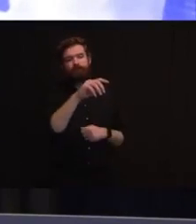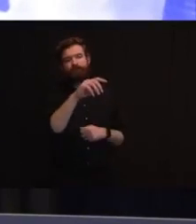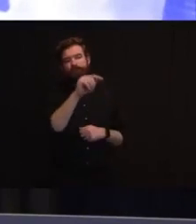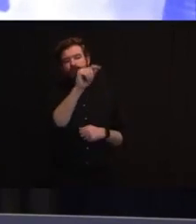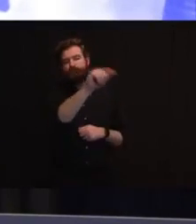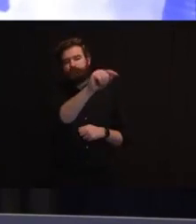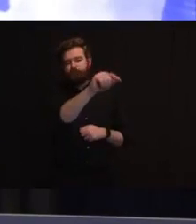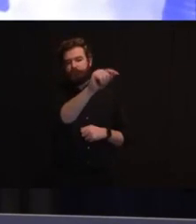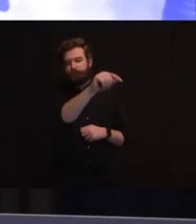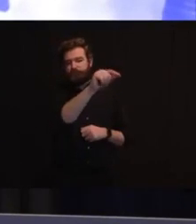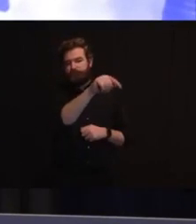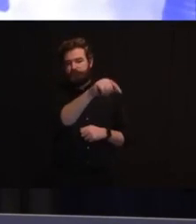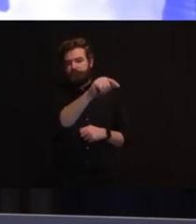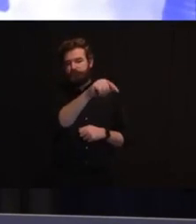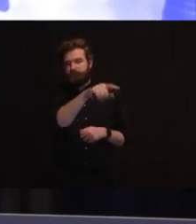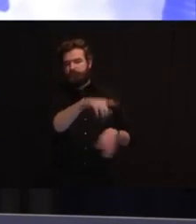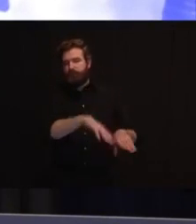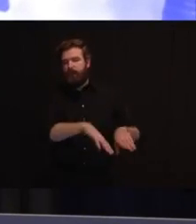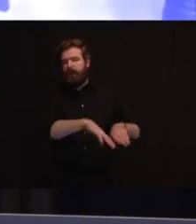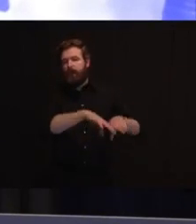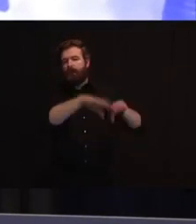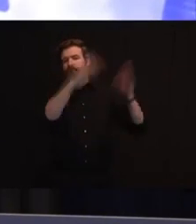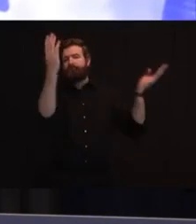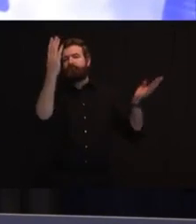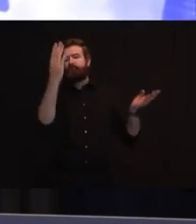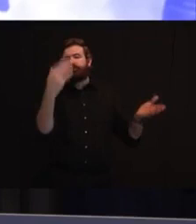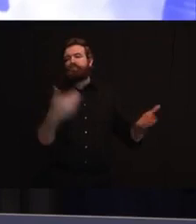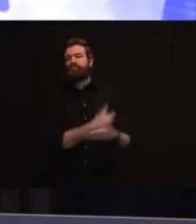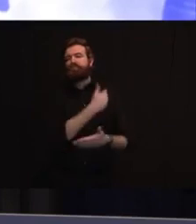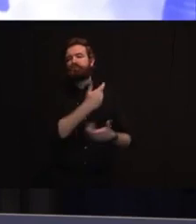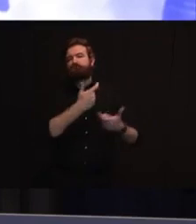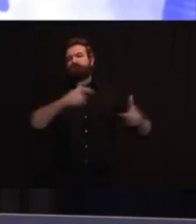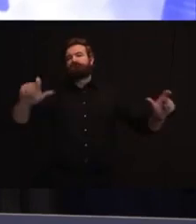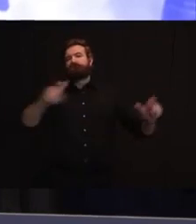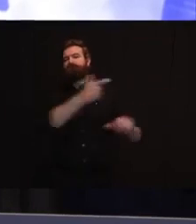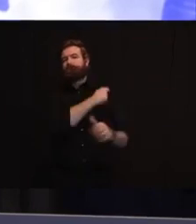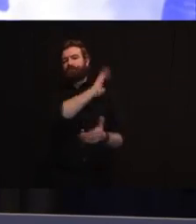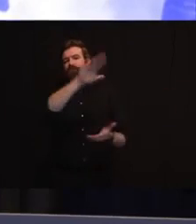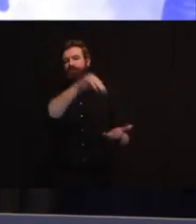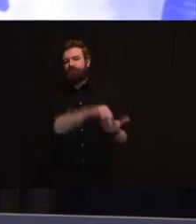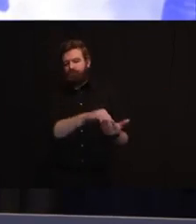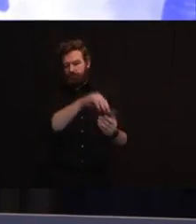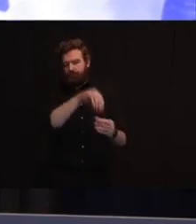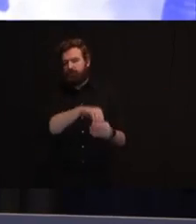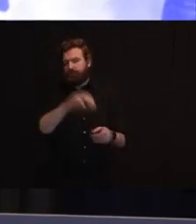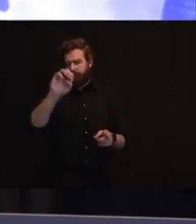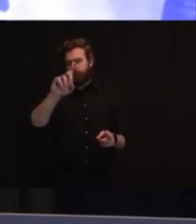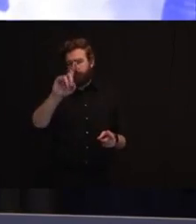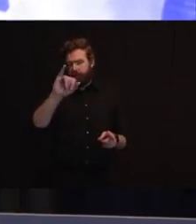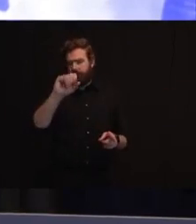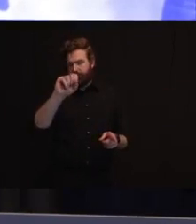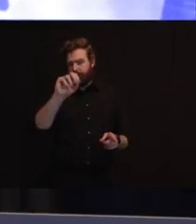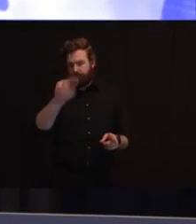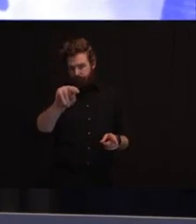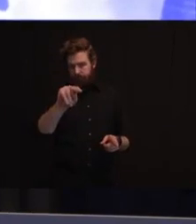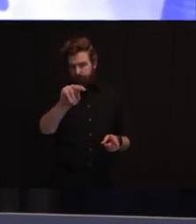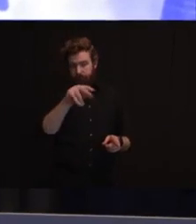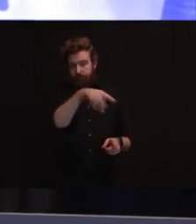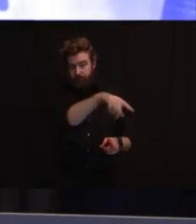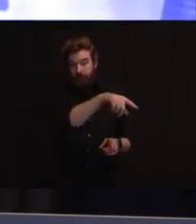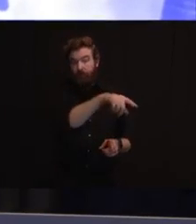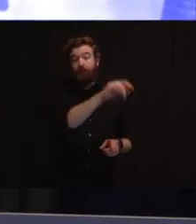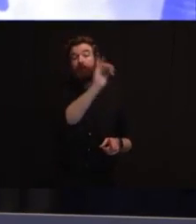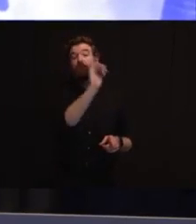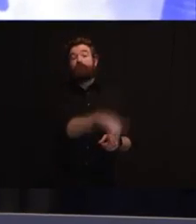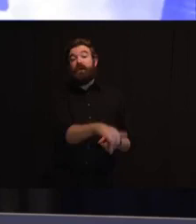the New Jersey Convention and Exposition Center in Edison. This site, which is in partnership with Robert Wood Johnson